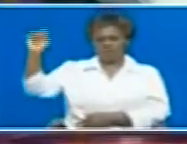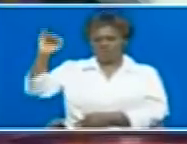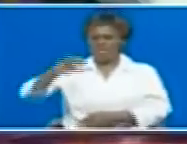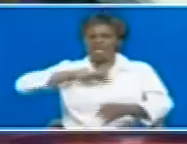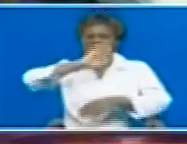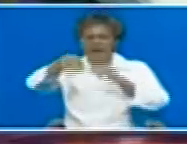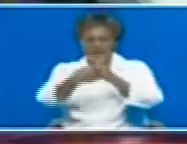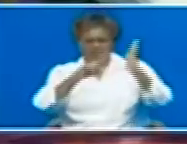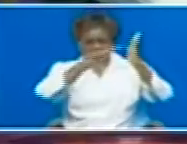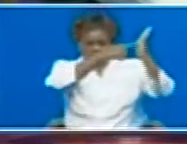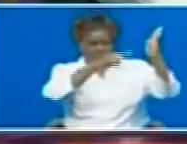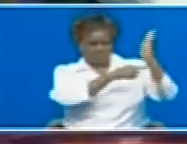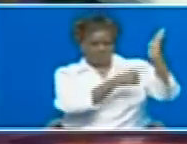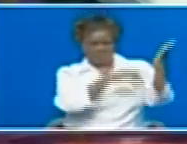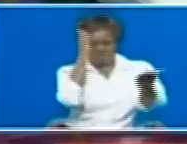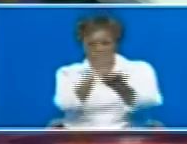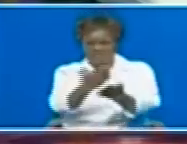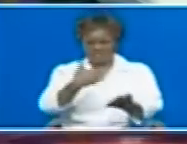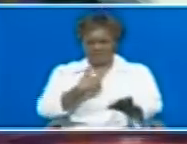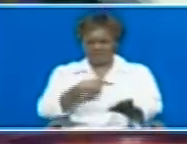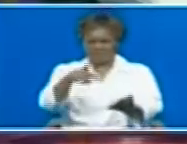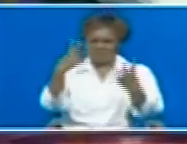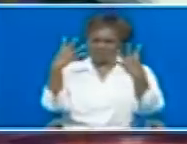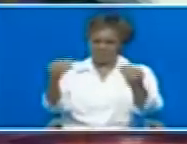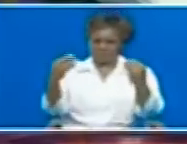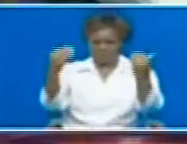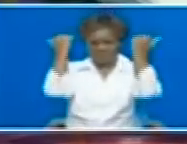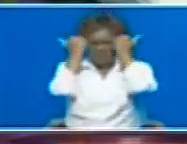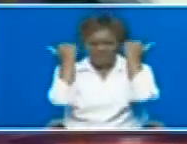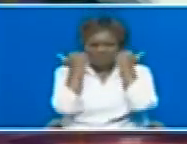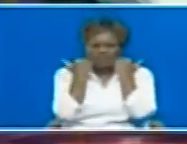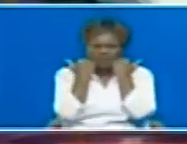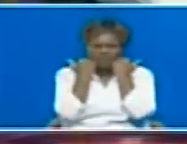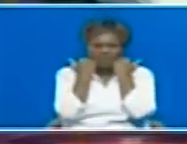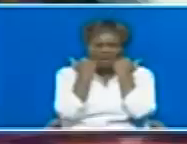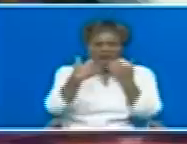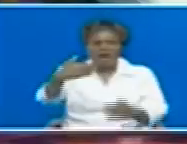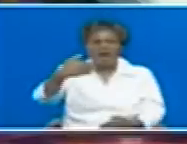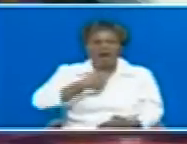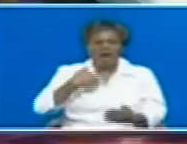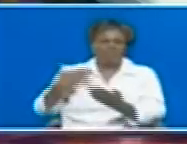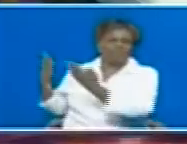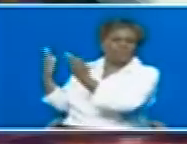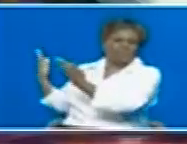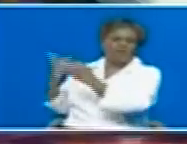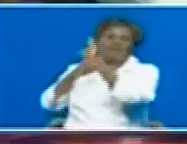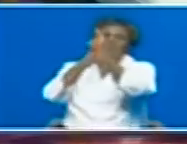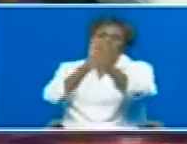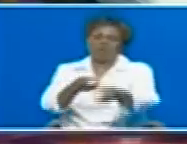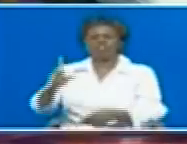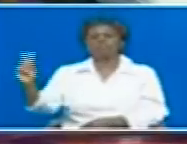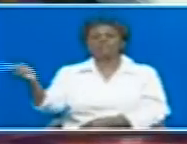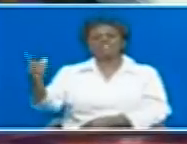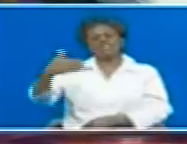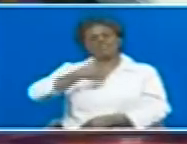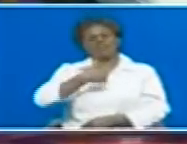all these details and facts. Yes, has he lodged a simple case? I do have the Ndungu report, which the president has. Guess whose name